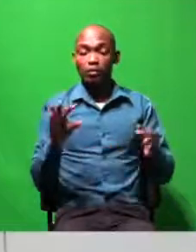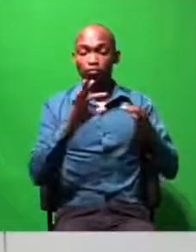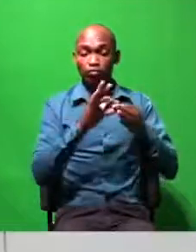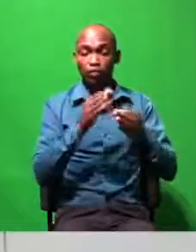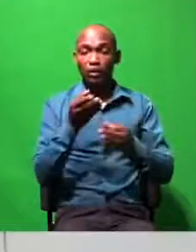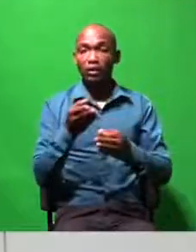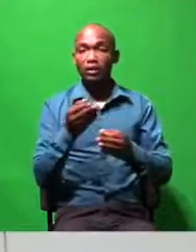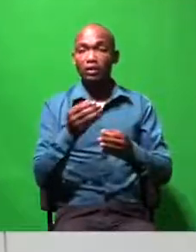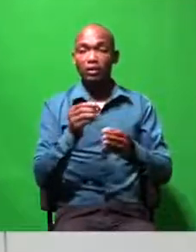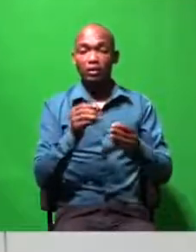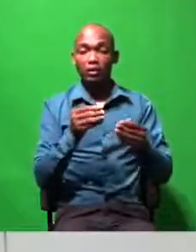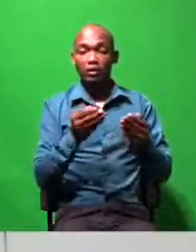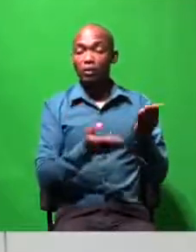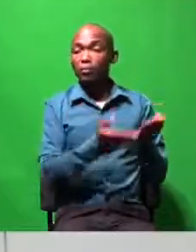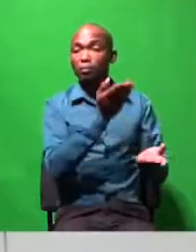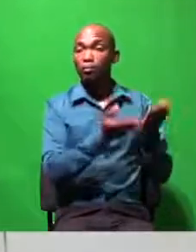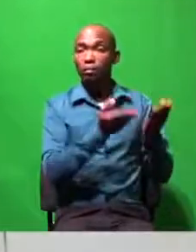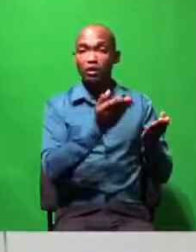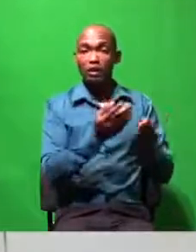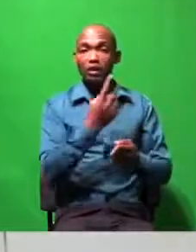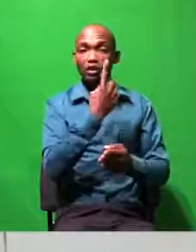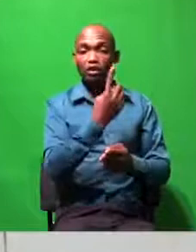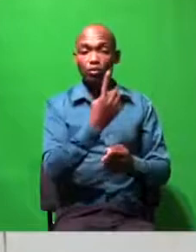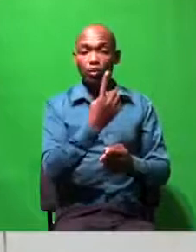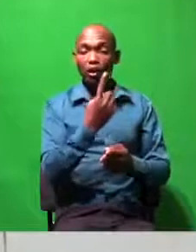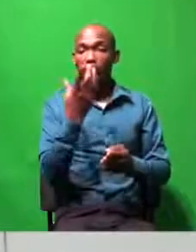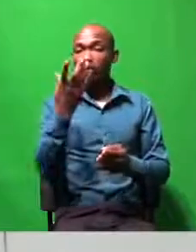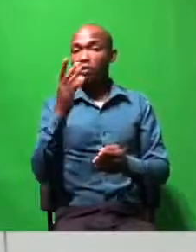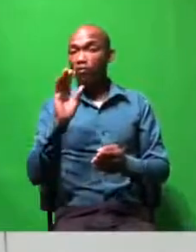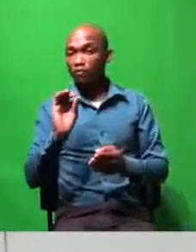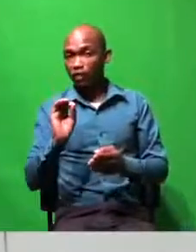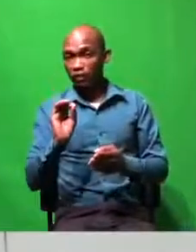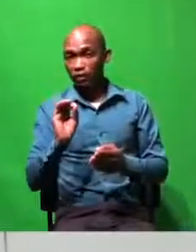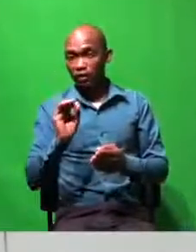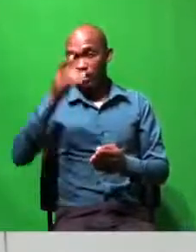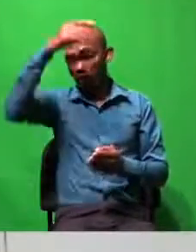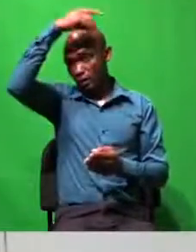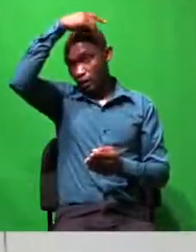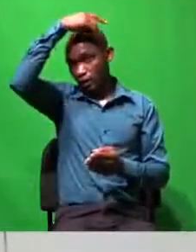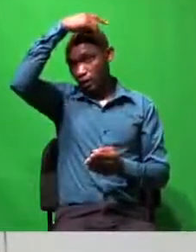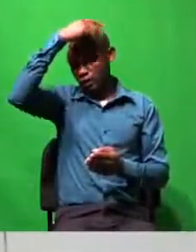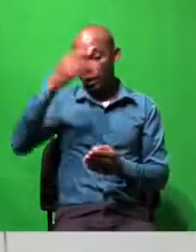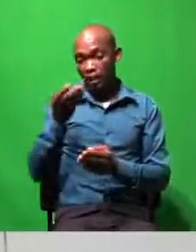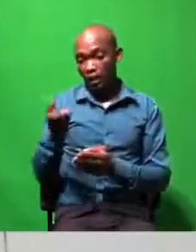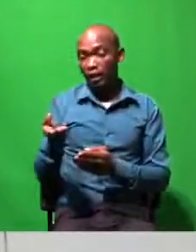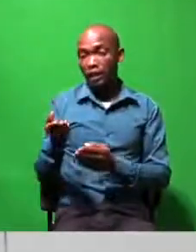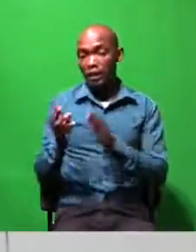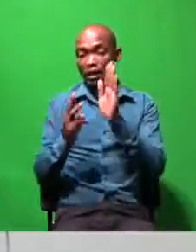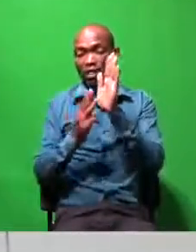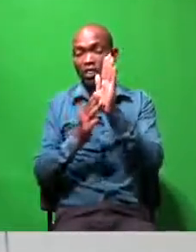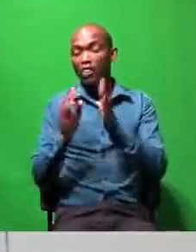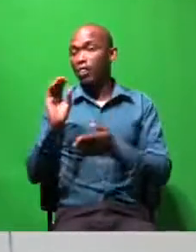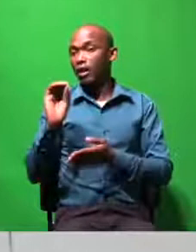150 degrees. And this one is 30 degrees.